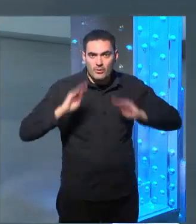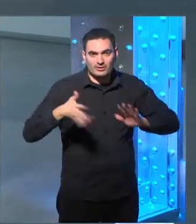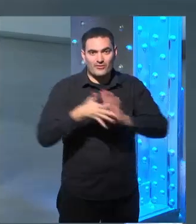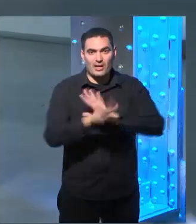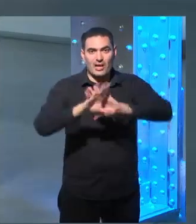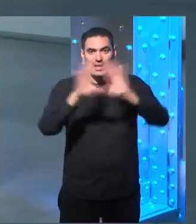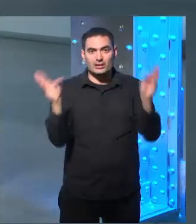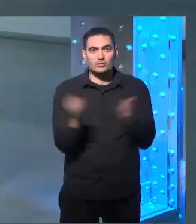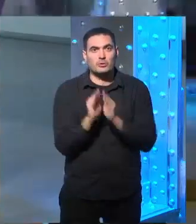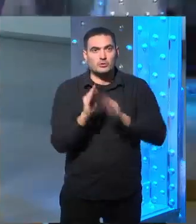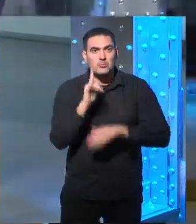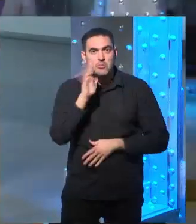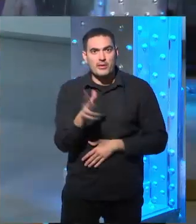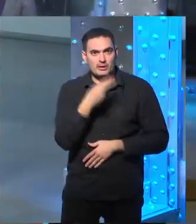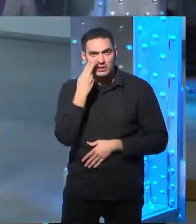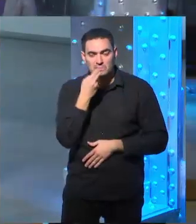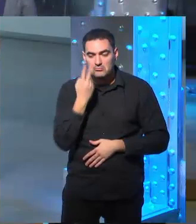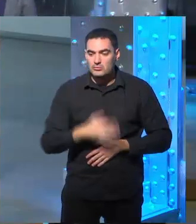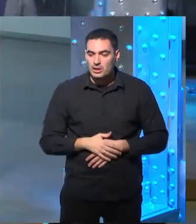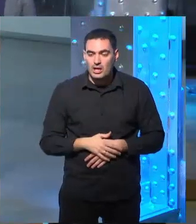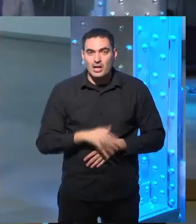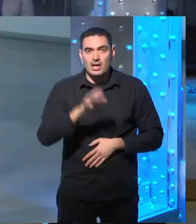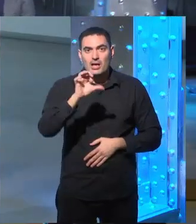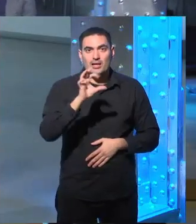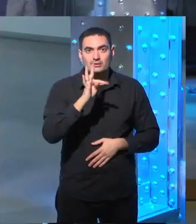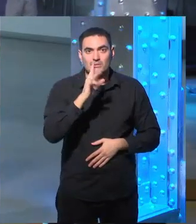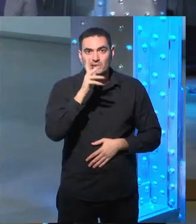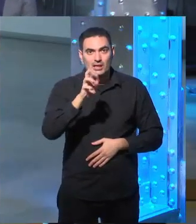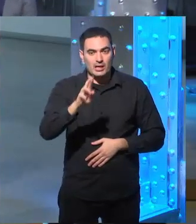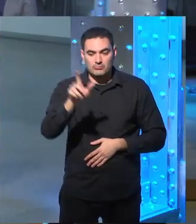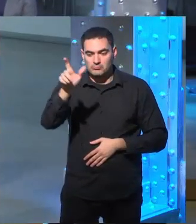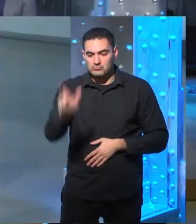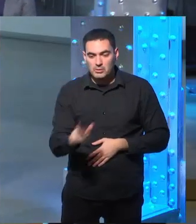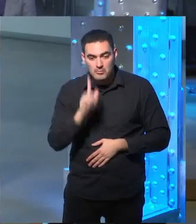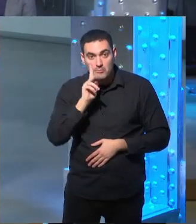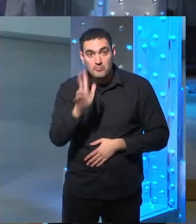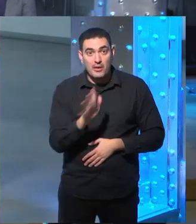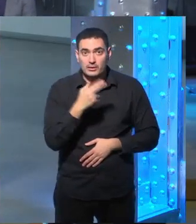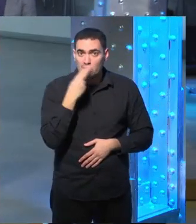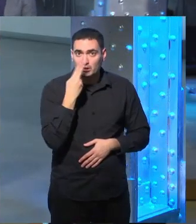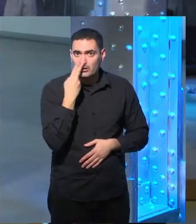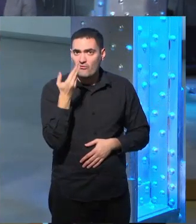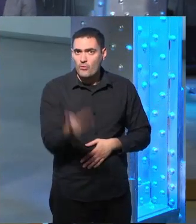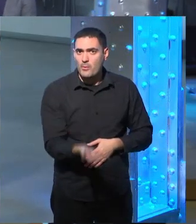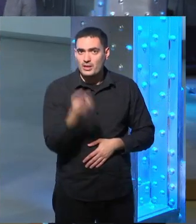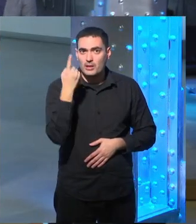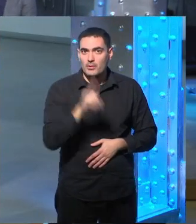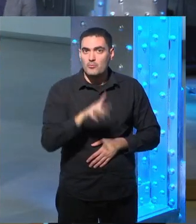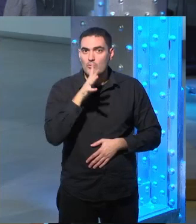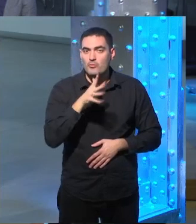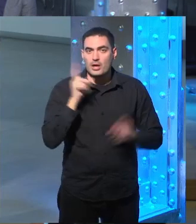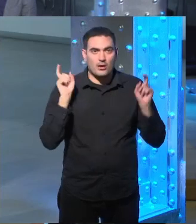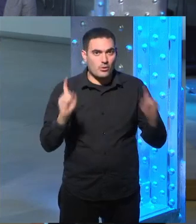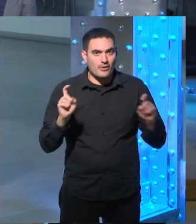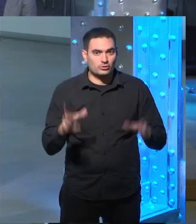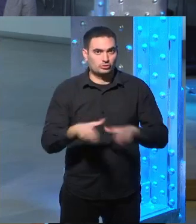education, we talk about humanistic education. That's interesting. Esther, yeah, I think it is essential. In the